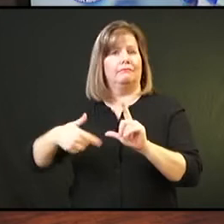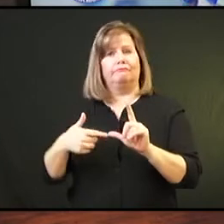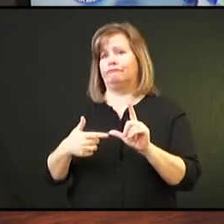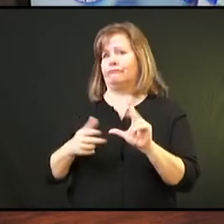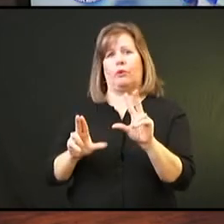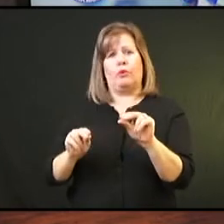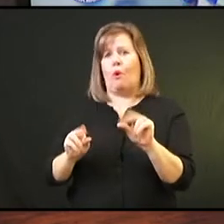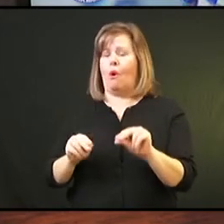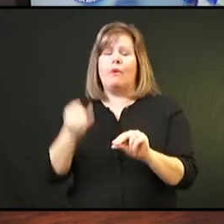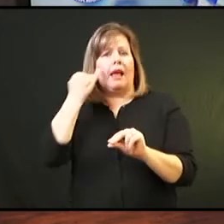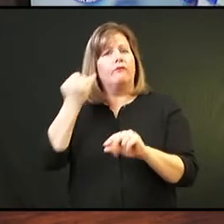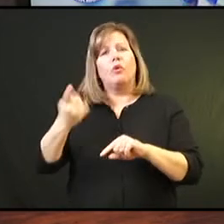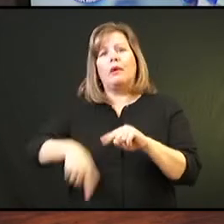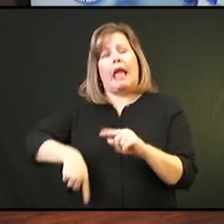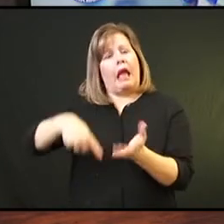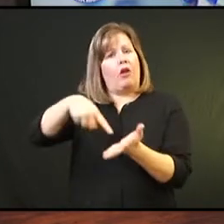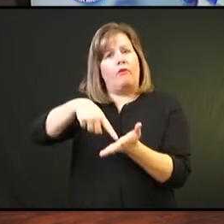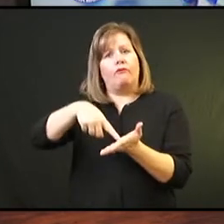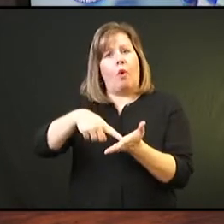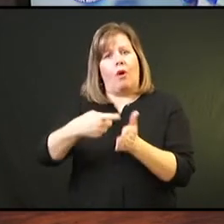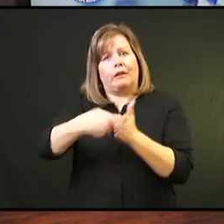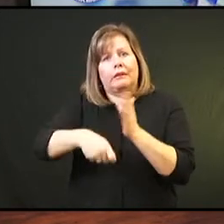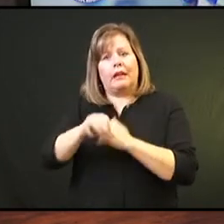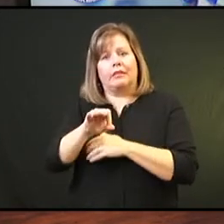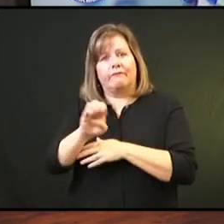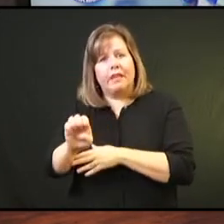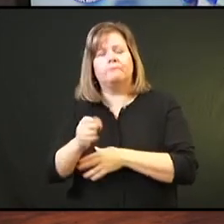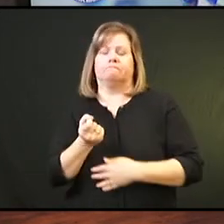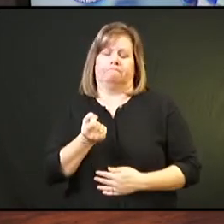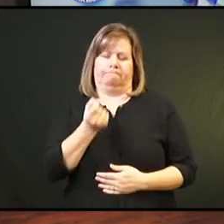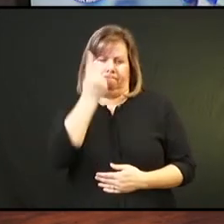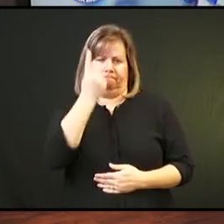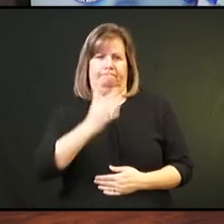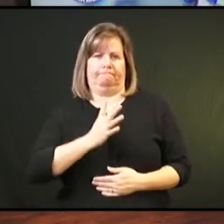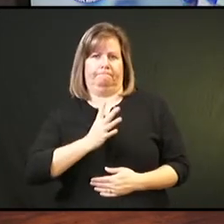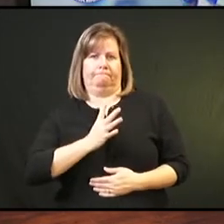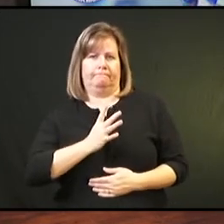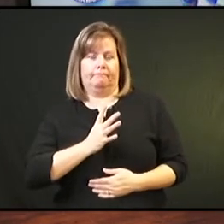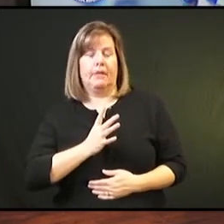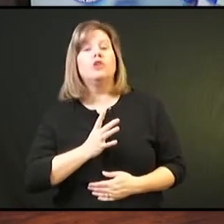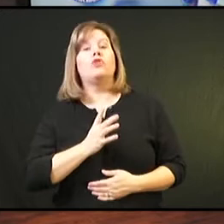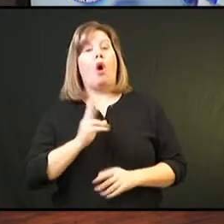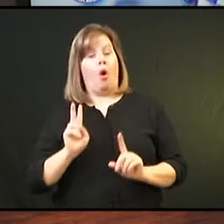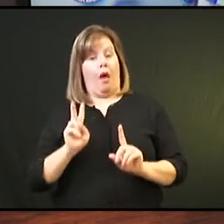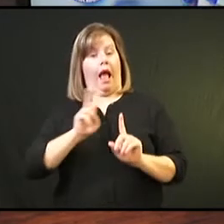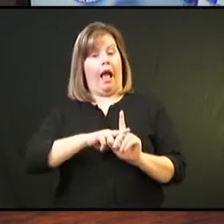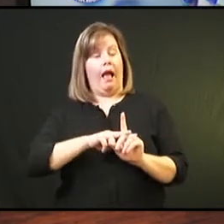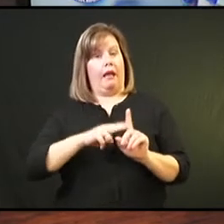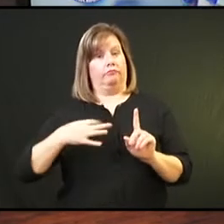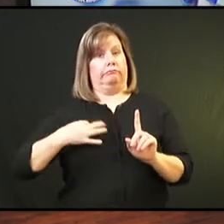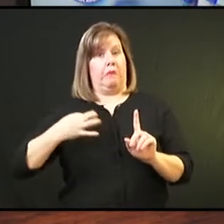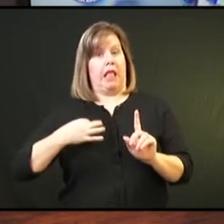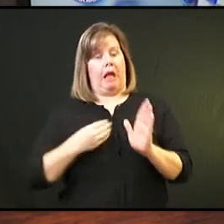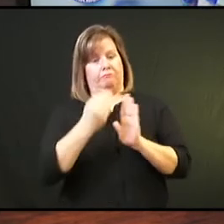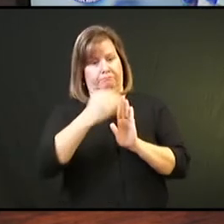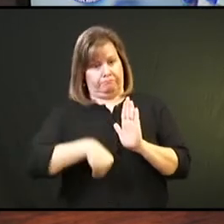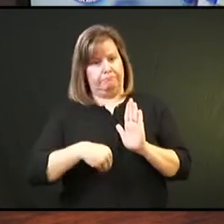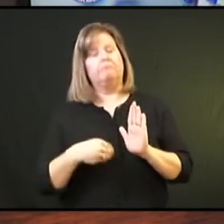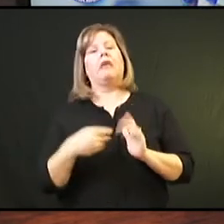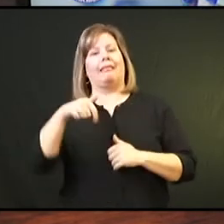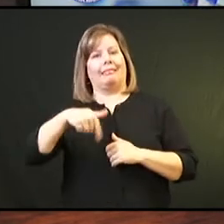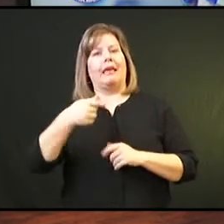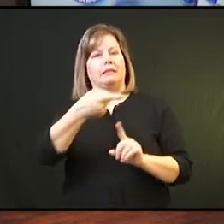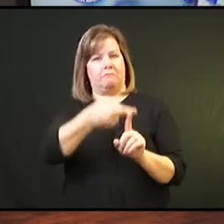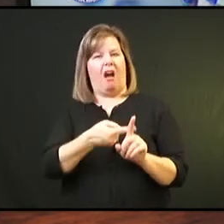can't afford. So again, get us that license renewal application form as soon as possible by the end of this